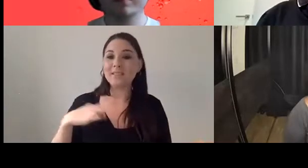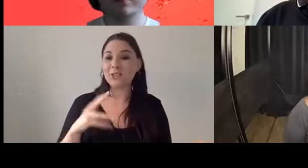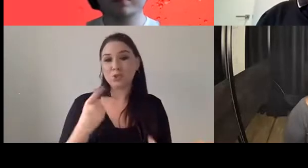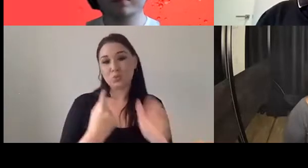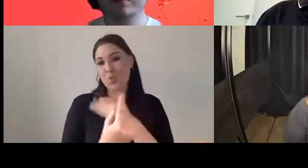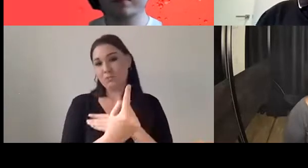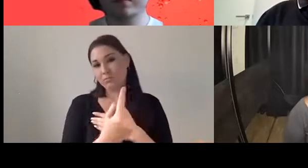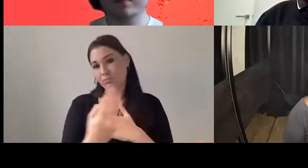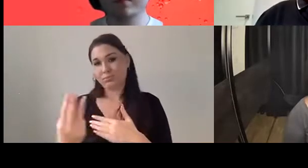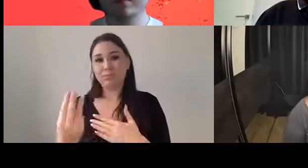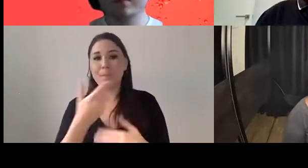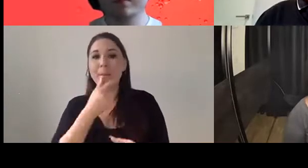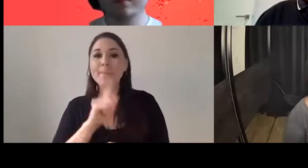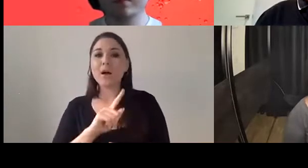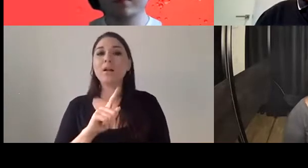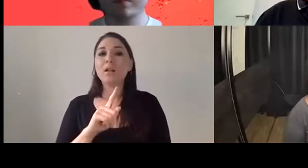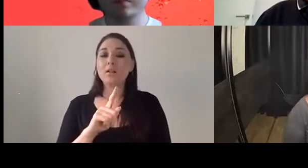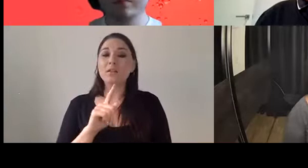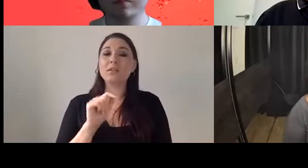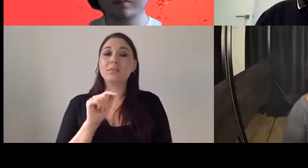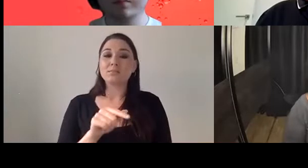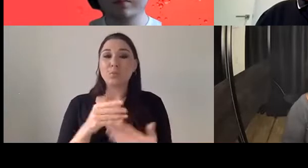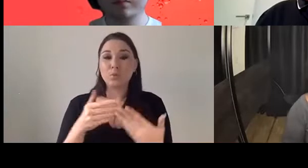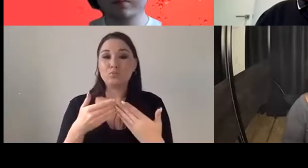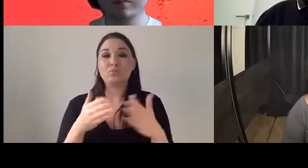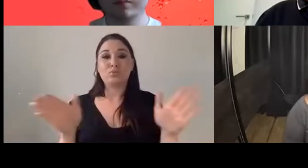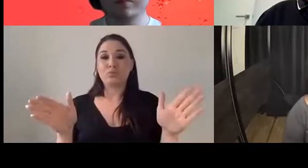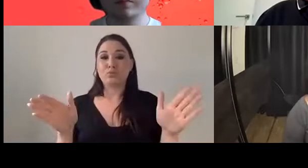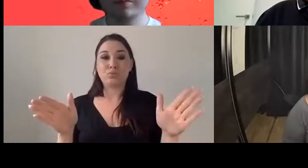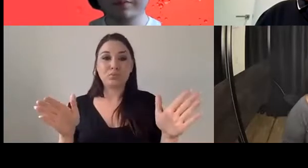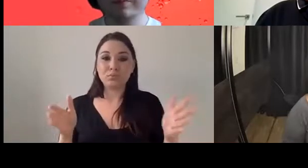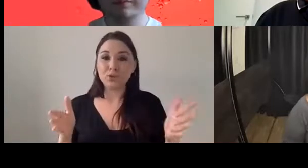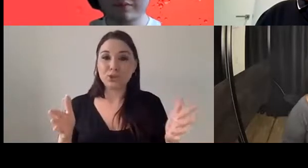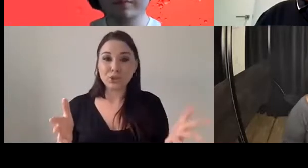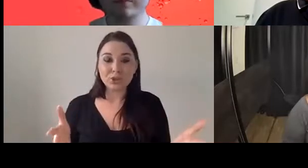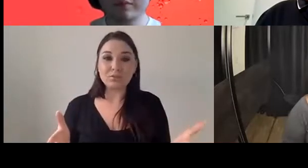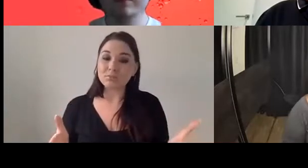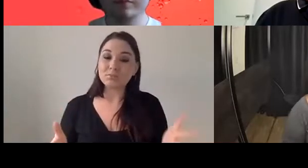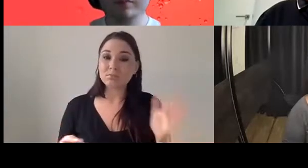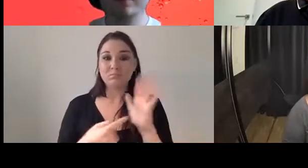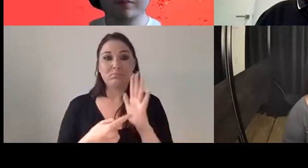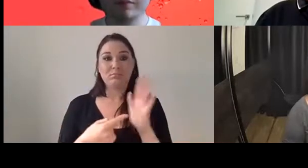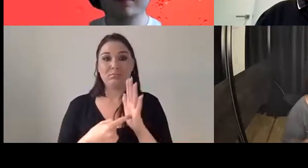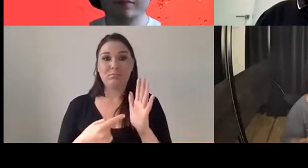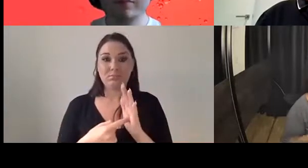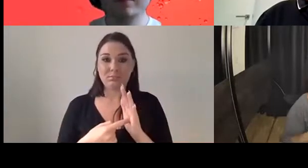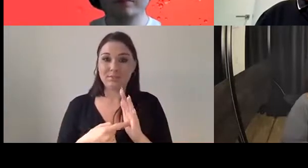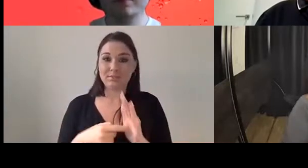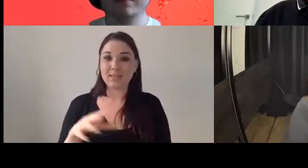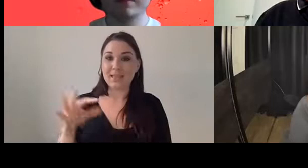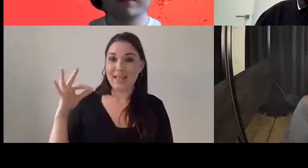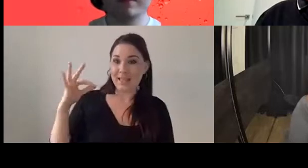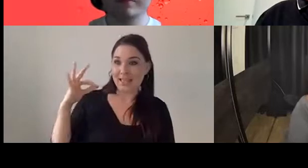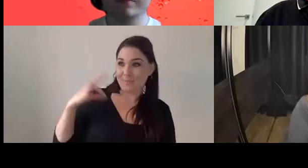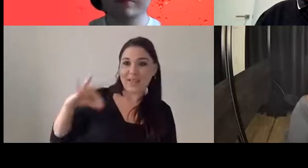around disability. So there is all gain for everyone. It's like, it's not just a